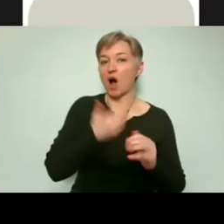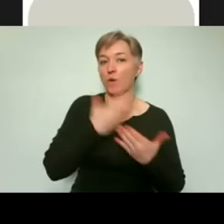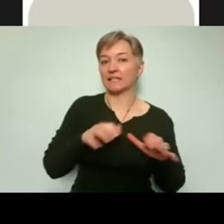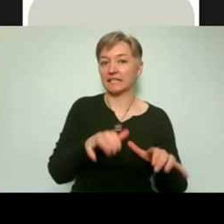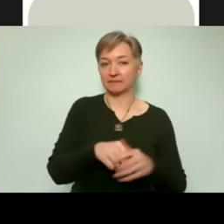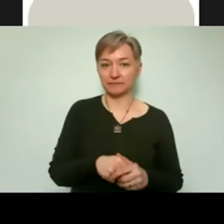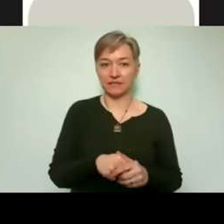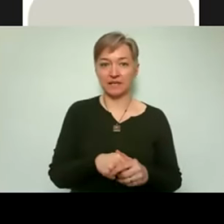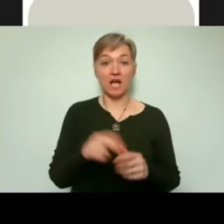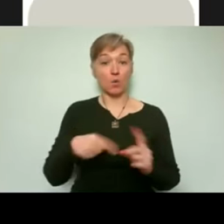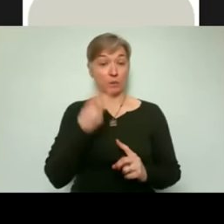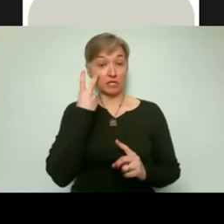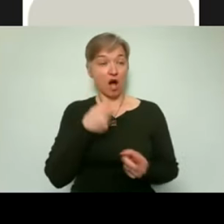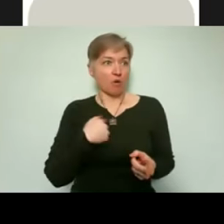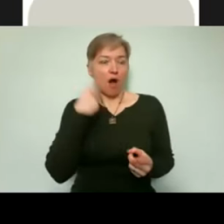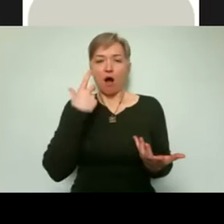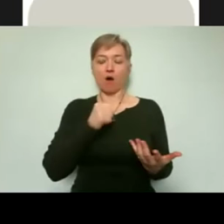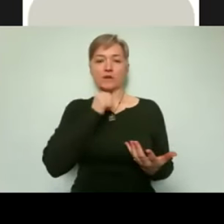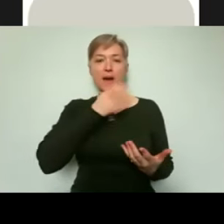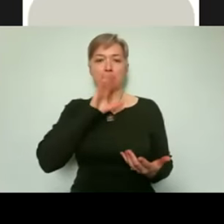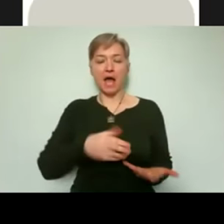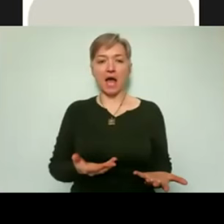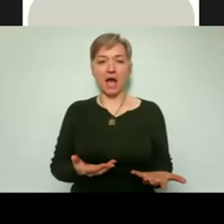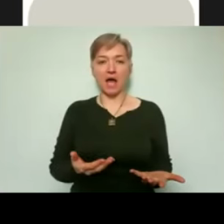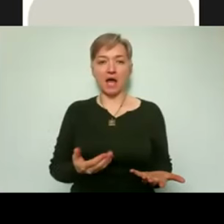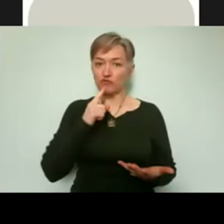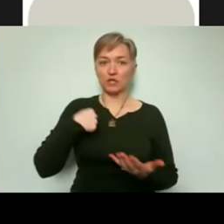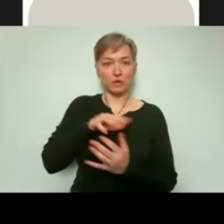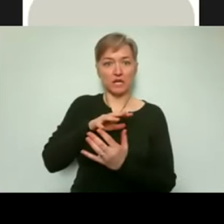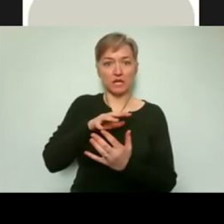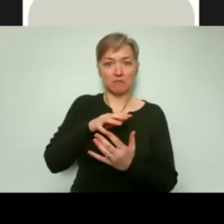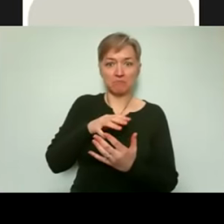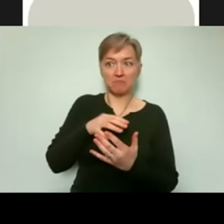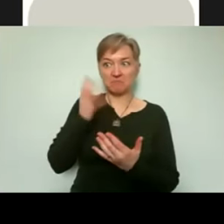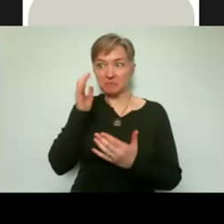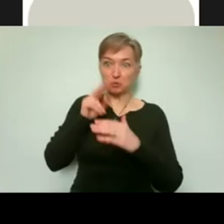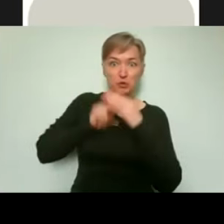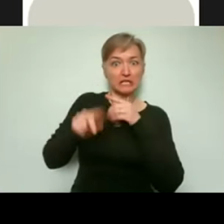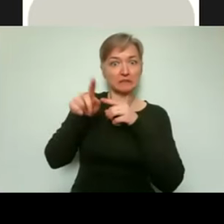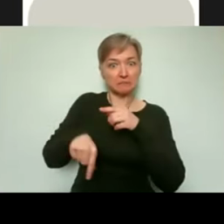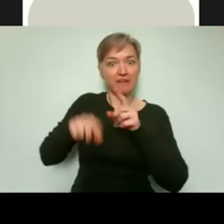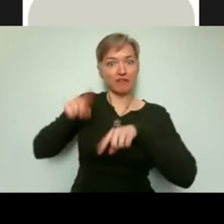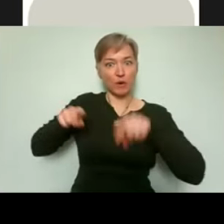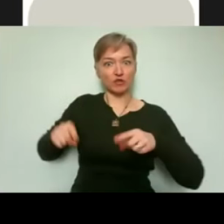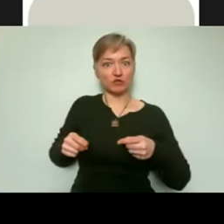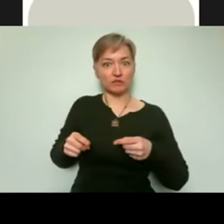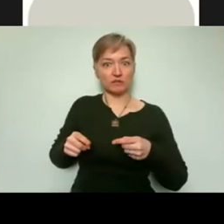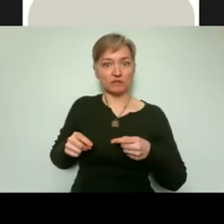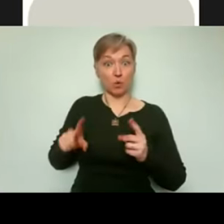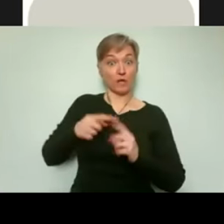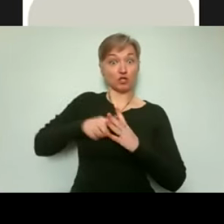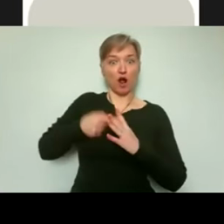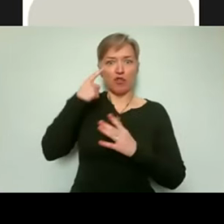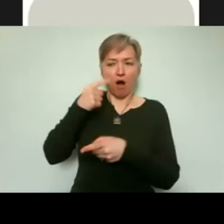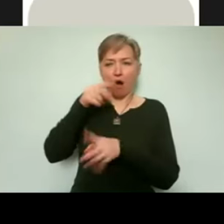we thought it wasn't bad. We were actually accounting for a lot of these fluctuations that seemed at first that they would be utterly mysterious. So I know